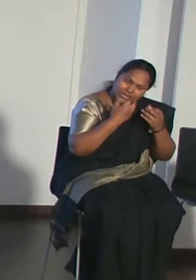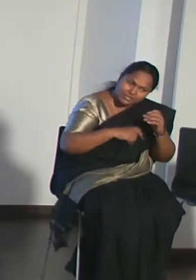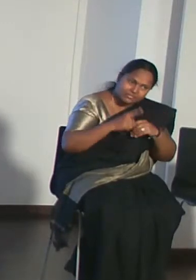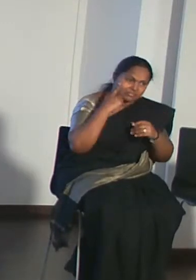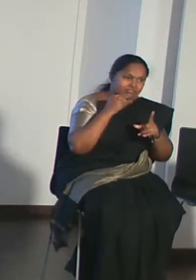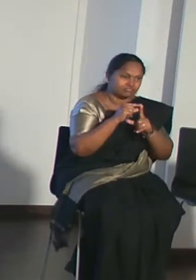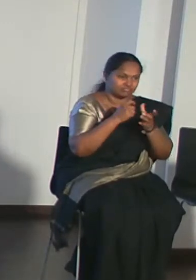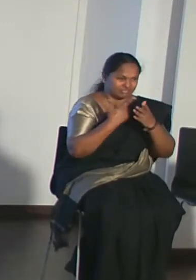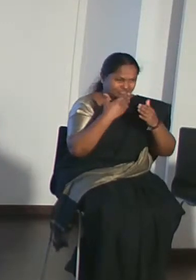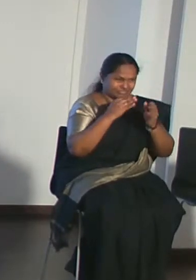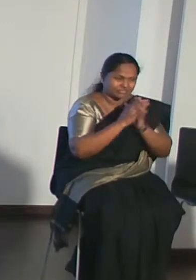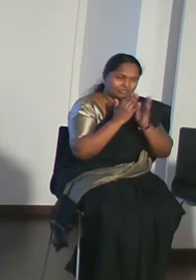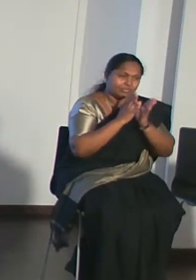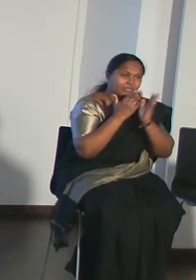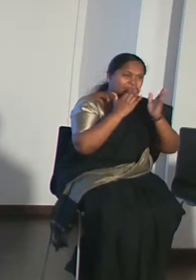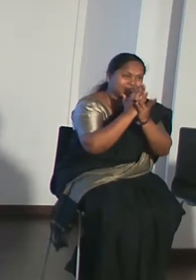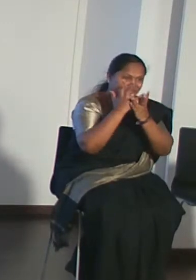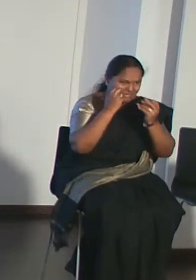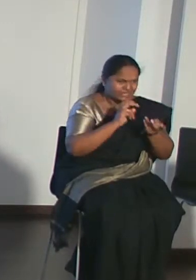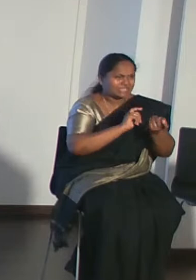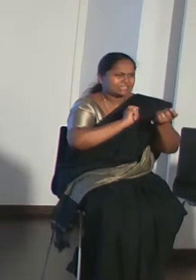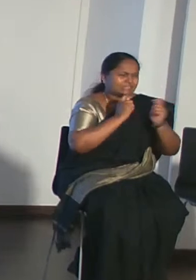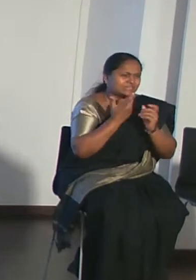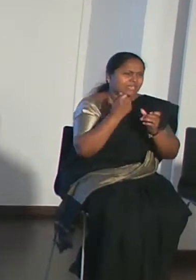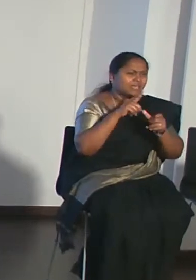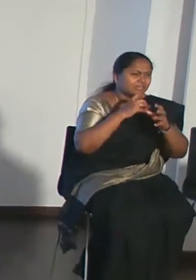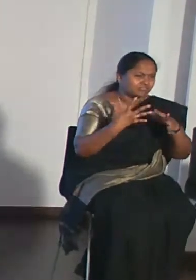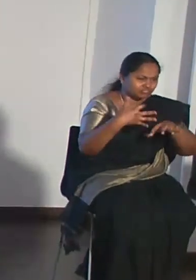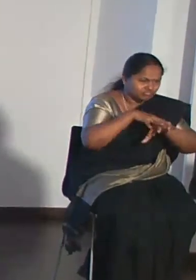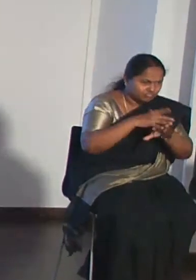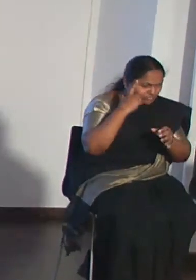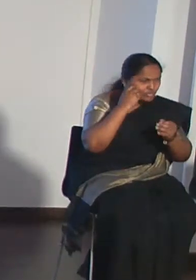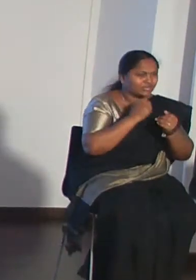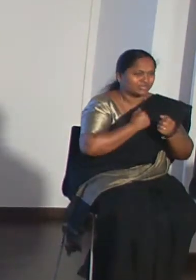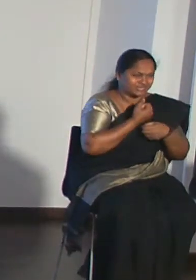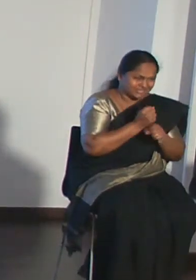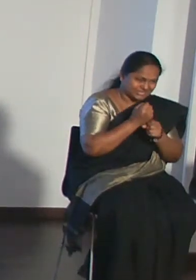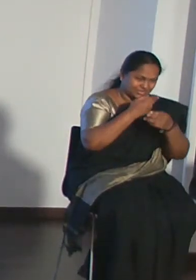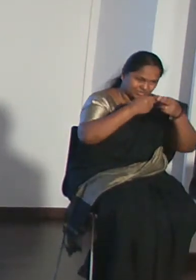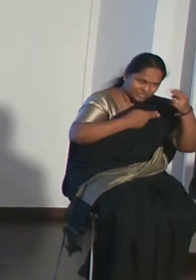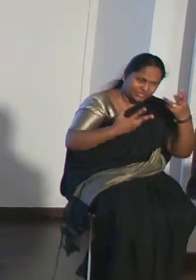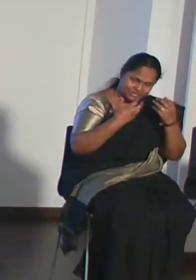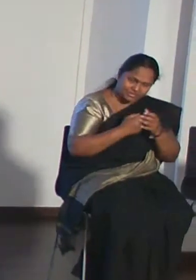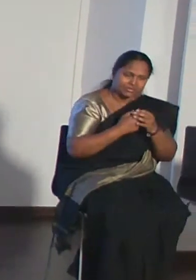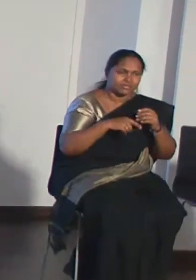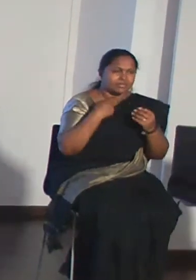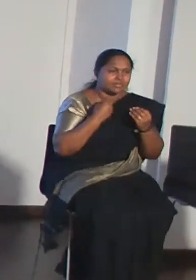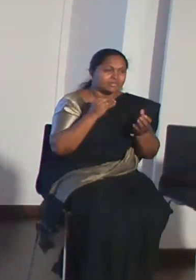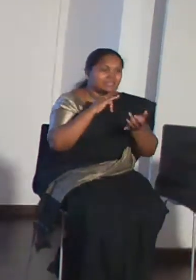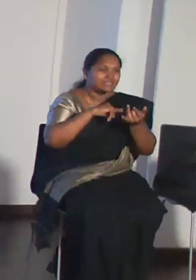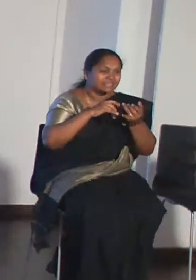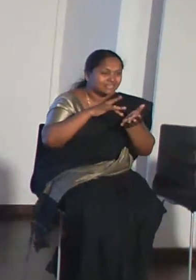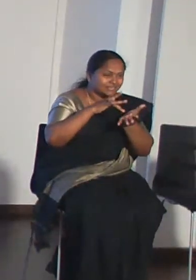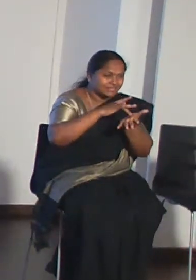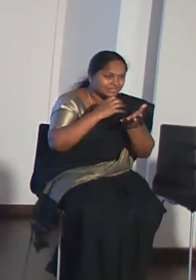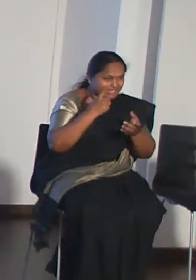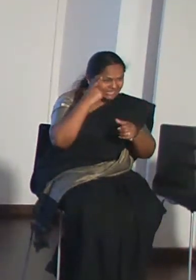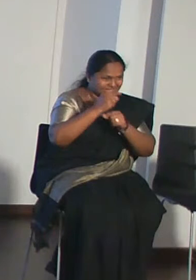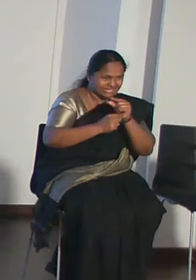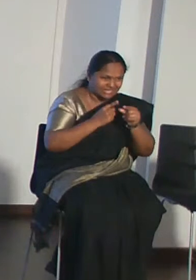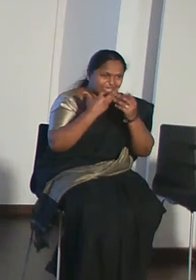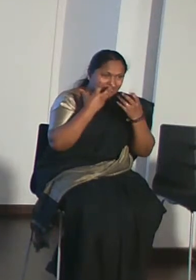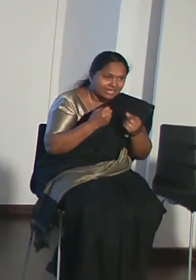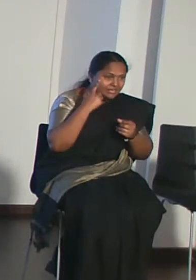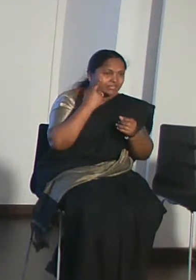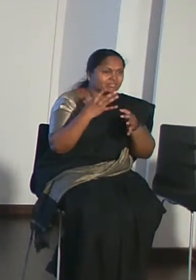Picture Library, it was a collage that kept changing and you could create your own storyboard. With Studio Oliomengus, there were games that they were